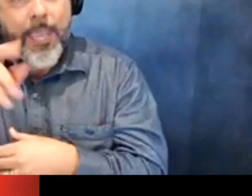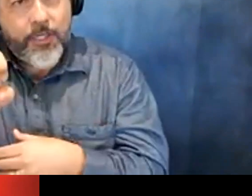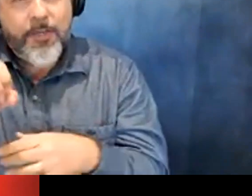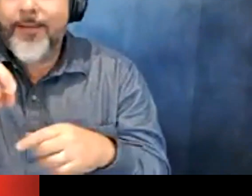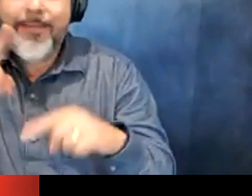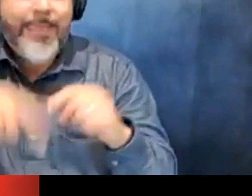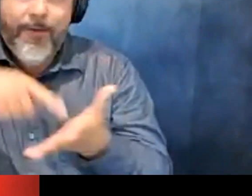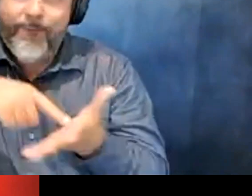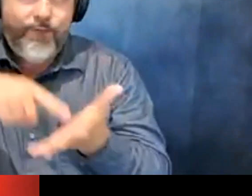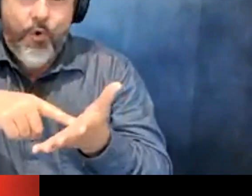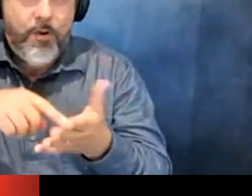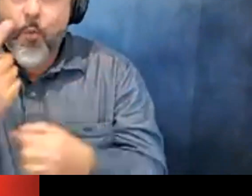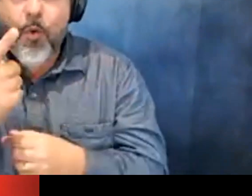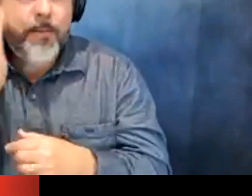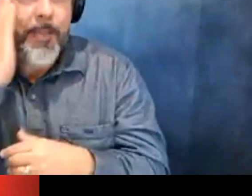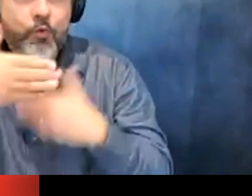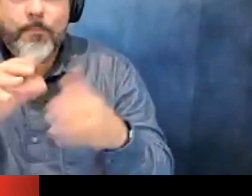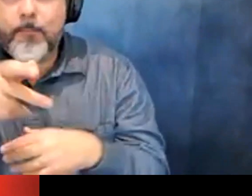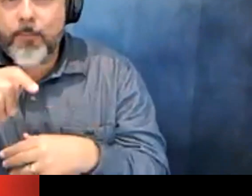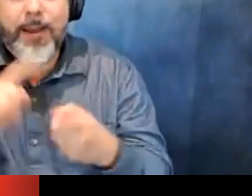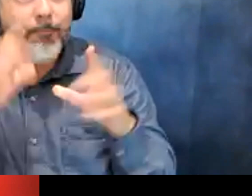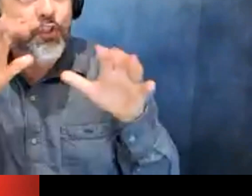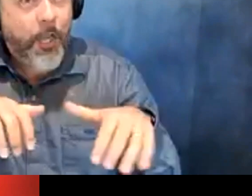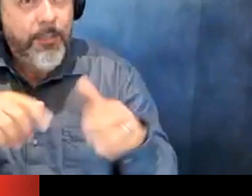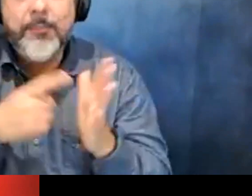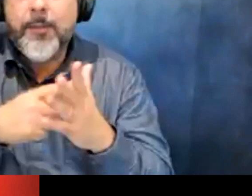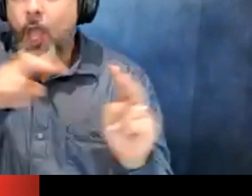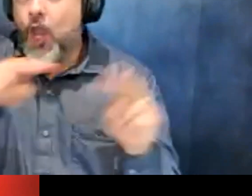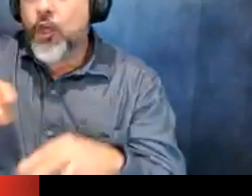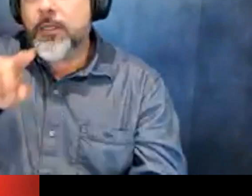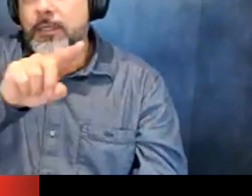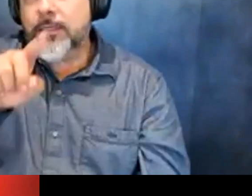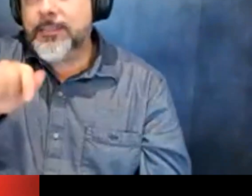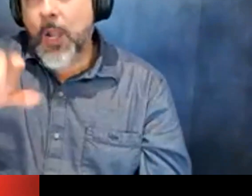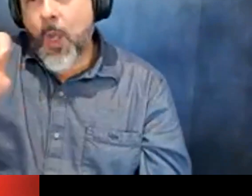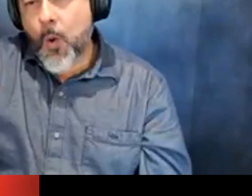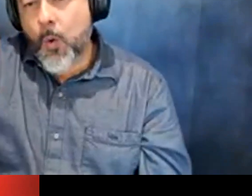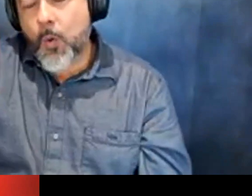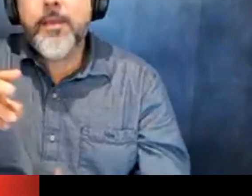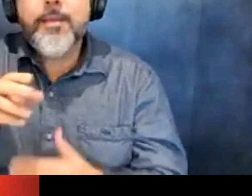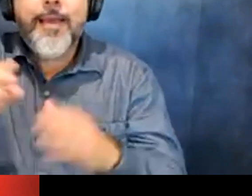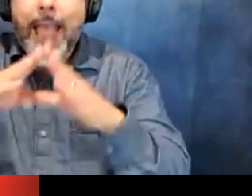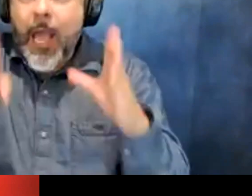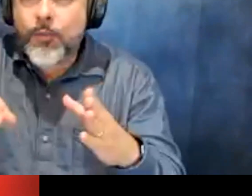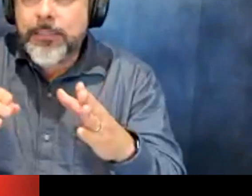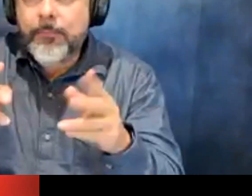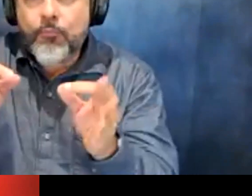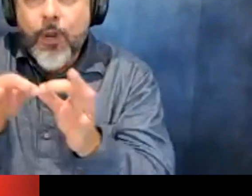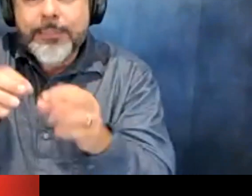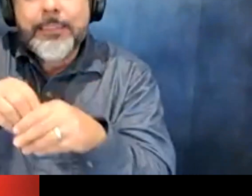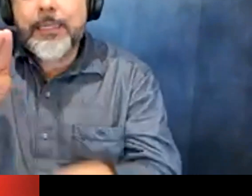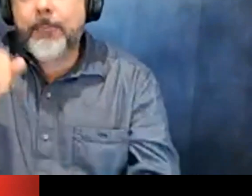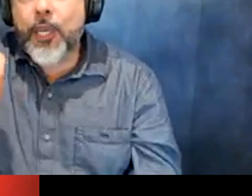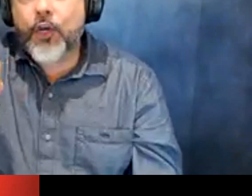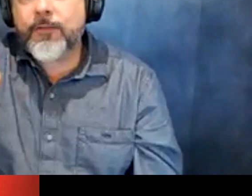I mean, I was shocked. I just sometimes play around. I look at Zillow, and even housing prices like in Bakersfield are going up.